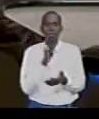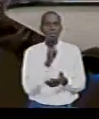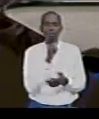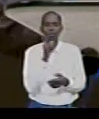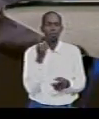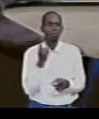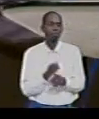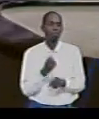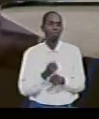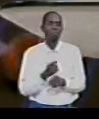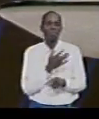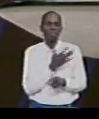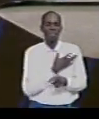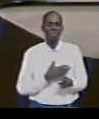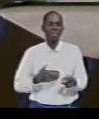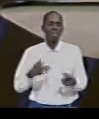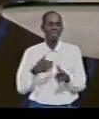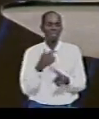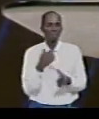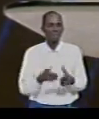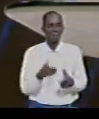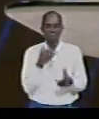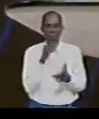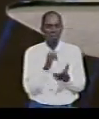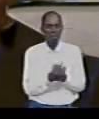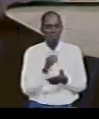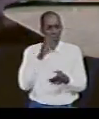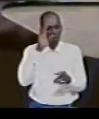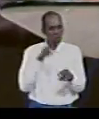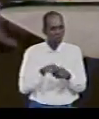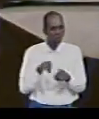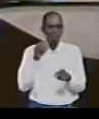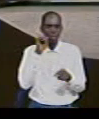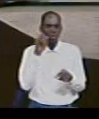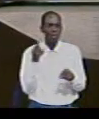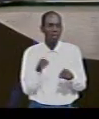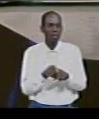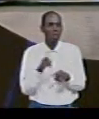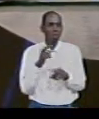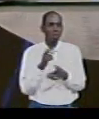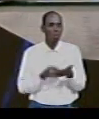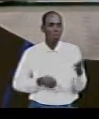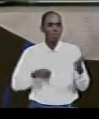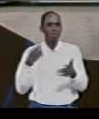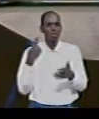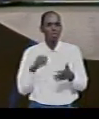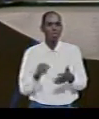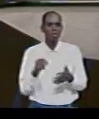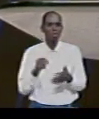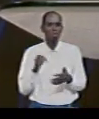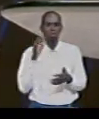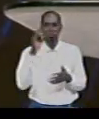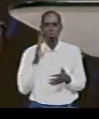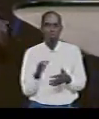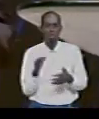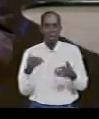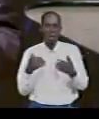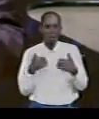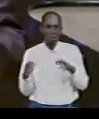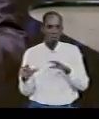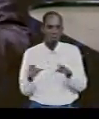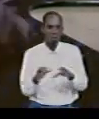then singled out and said, brother so-and-so, sister so-and-so, what he has done, we will not allow it